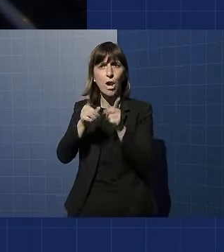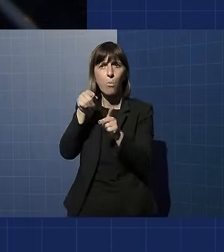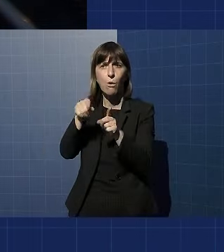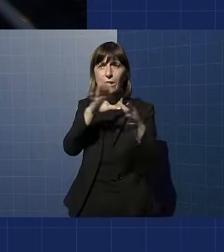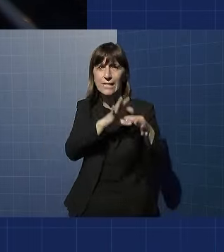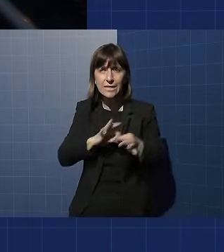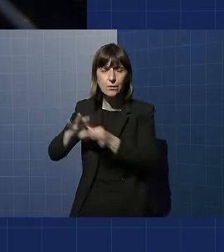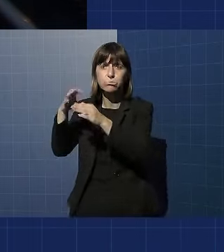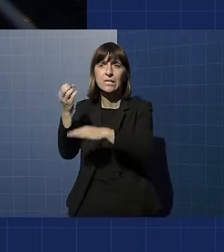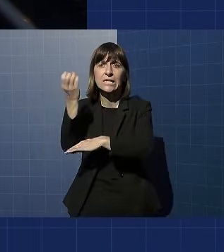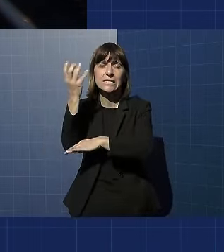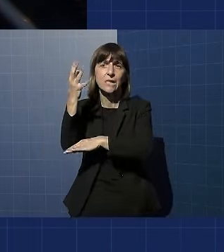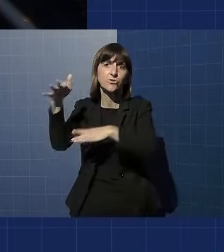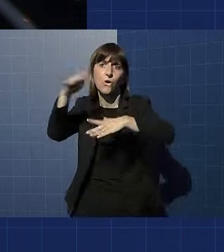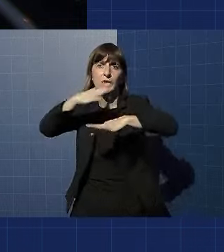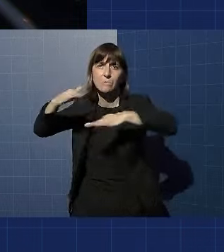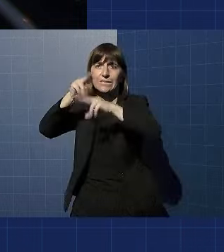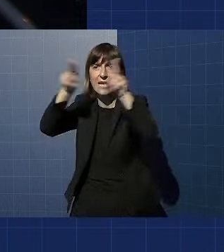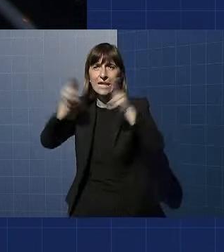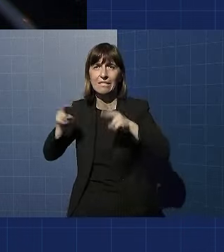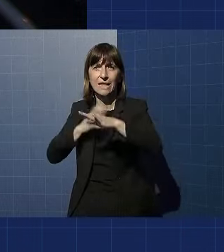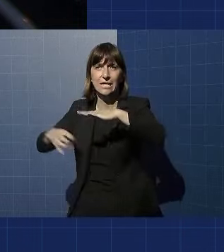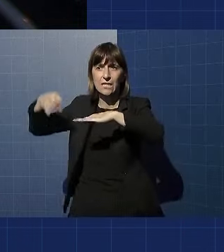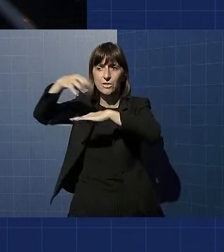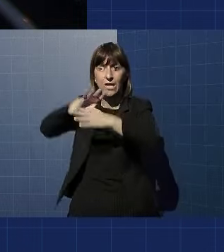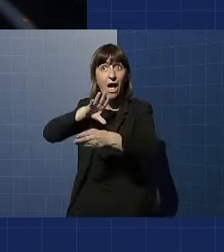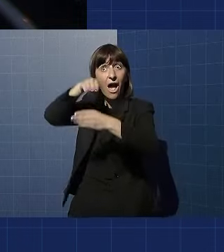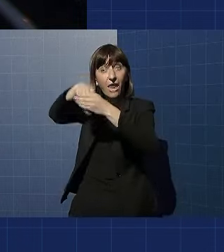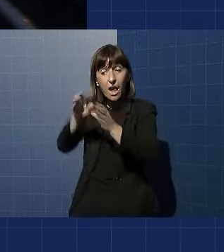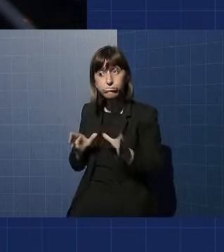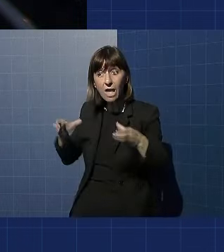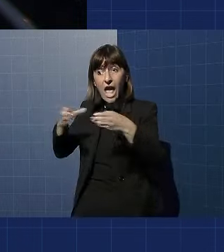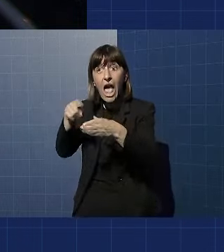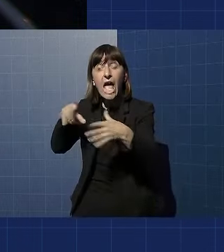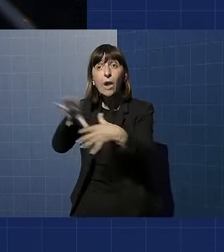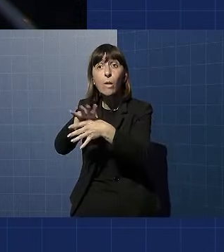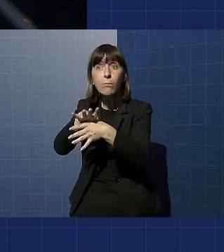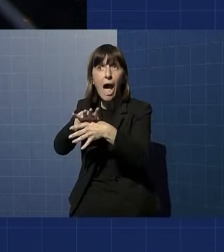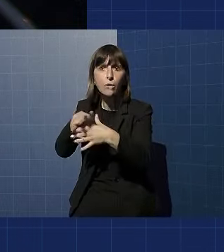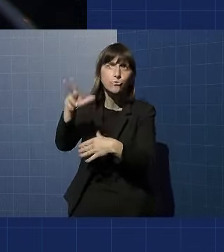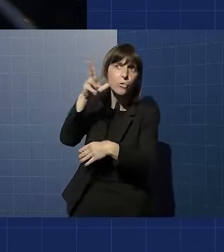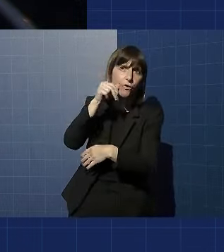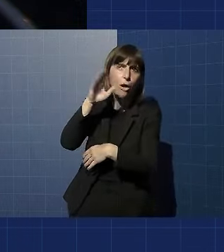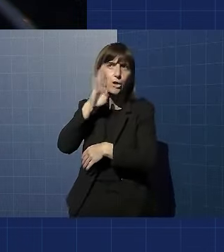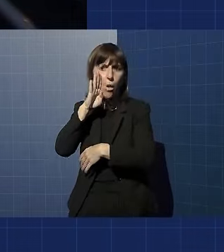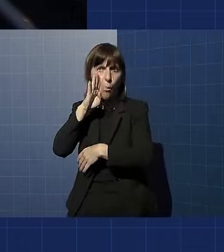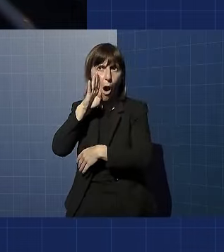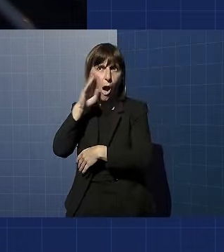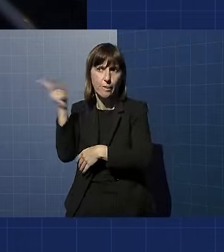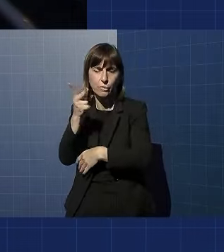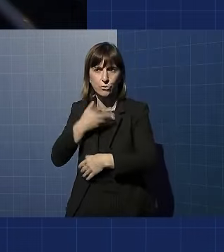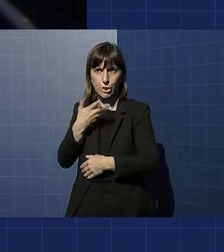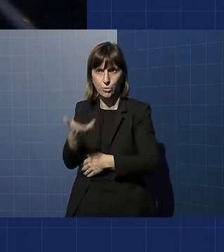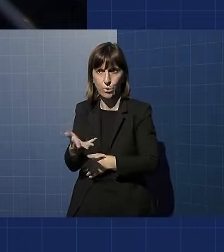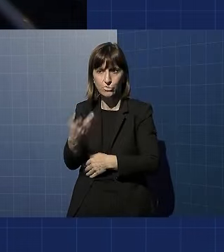to some difficulties for the crew there. But, you know, day to day, I would say it works fairly